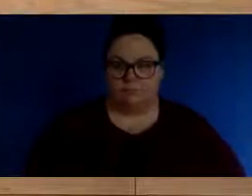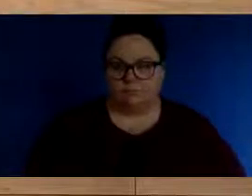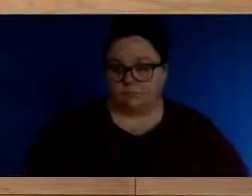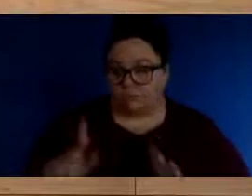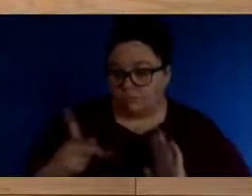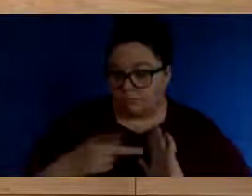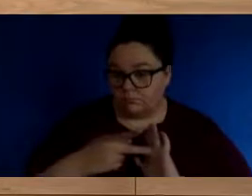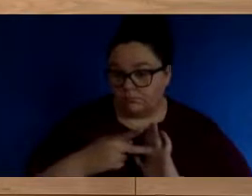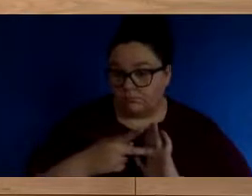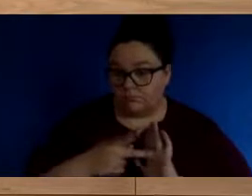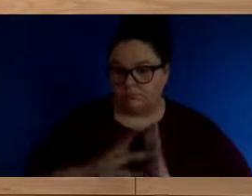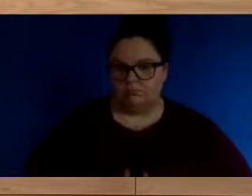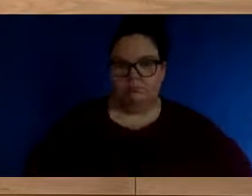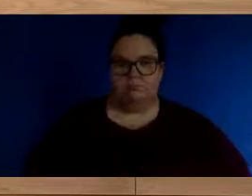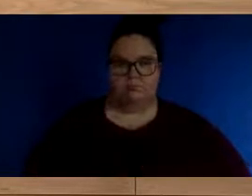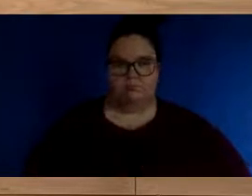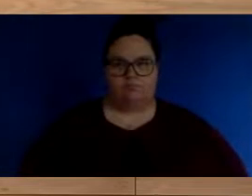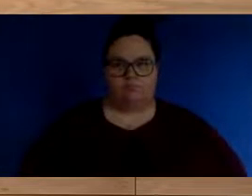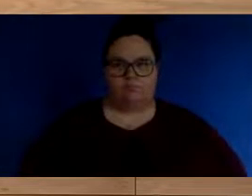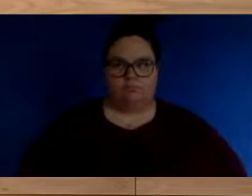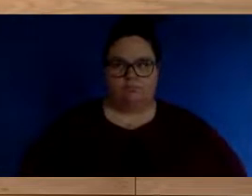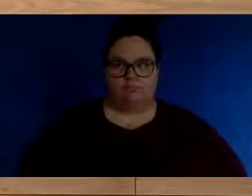follow-up?